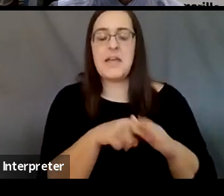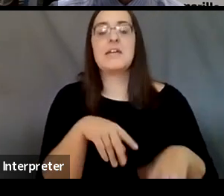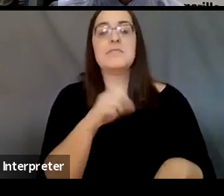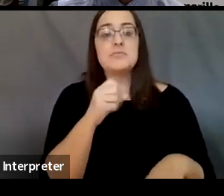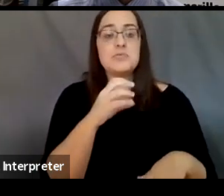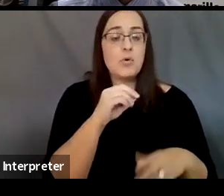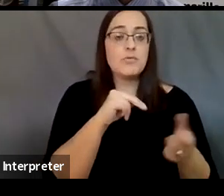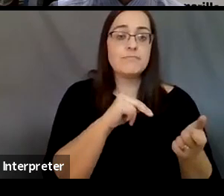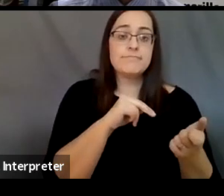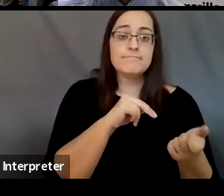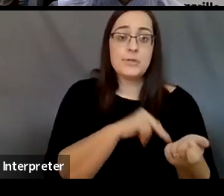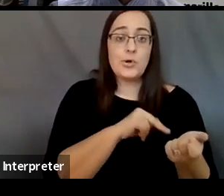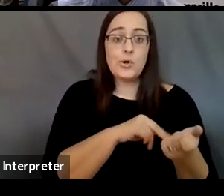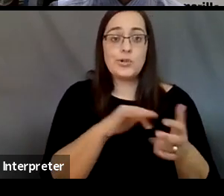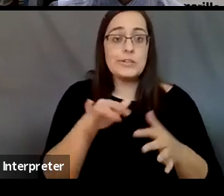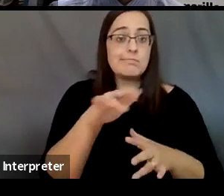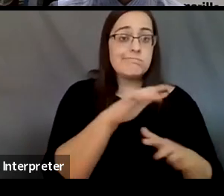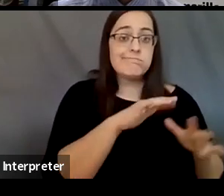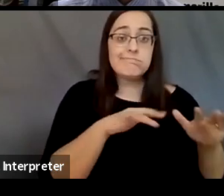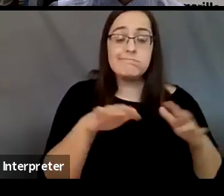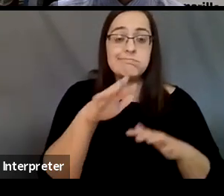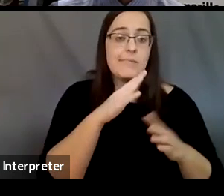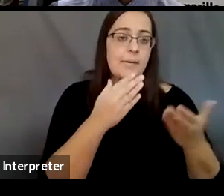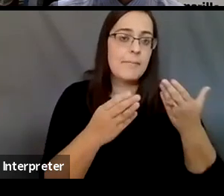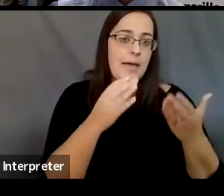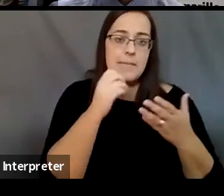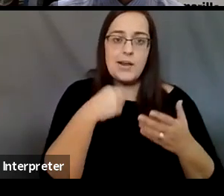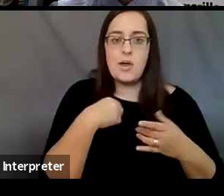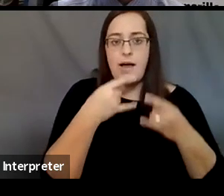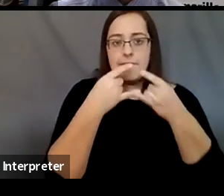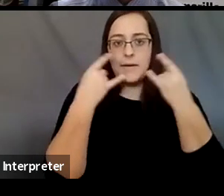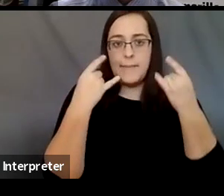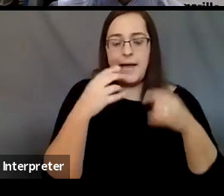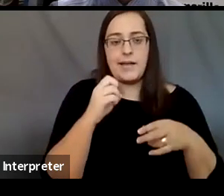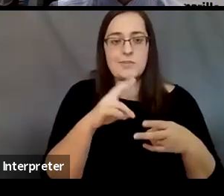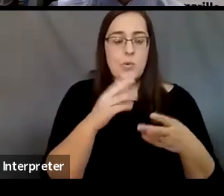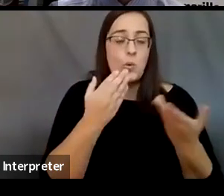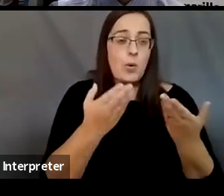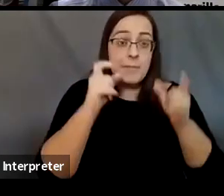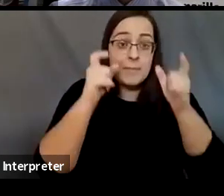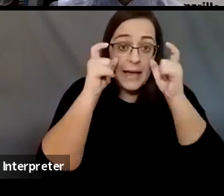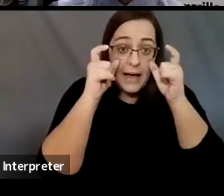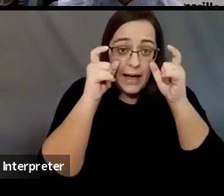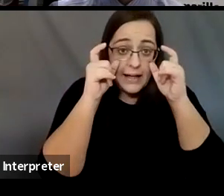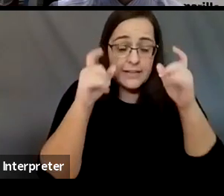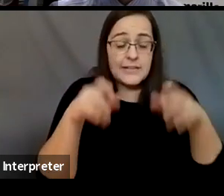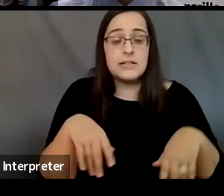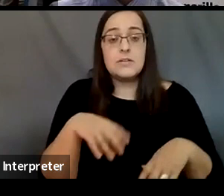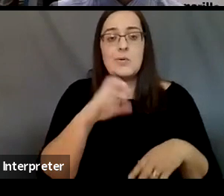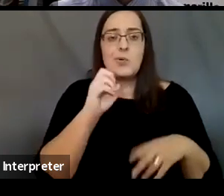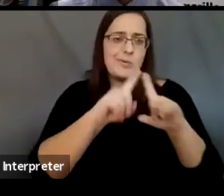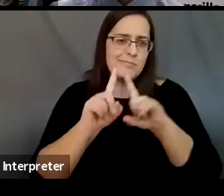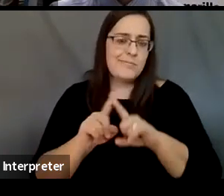the staff member did not have a component of PPE on, whether it be eye protection, et